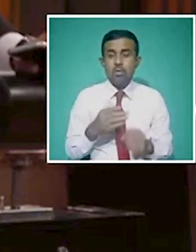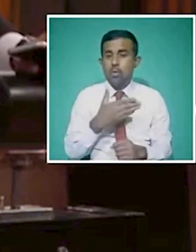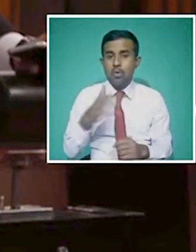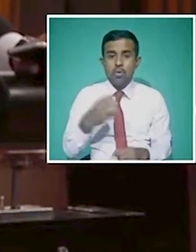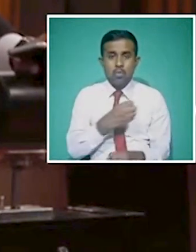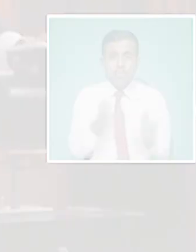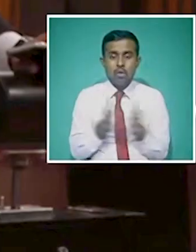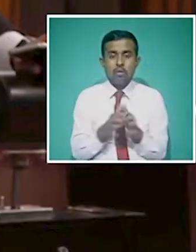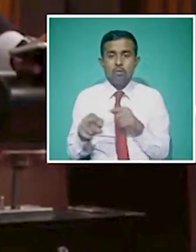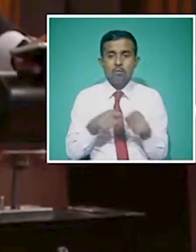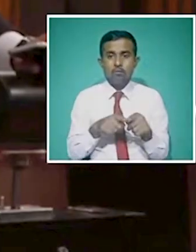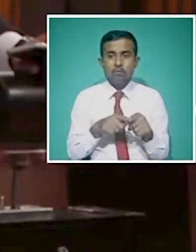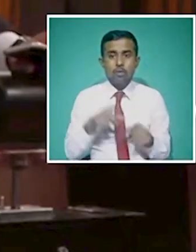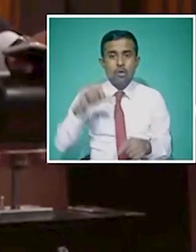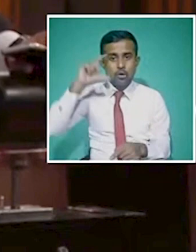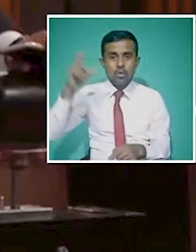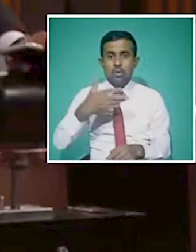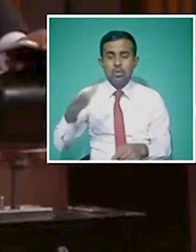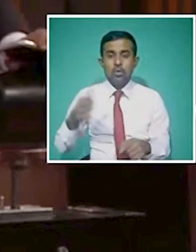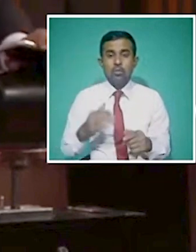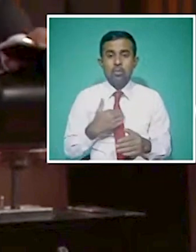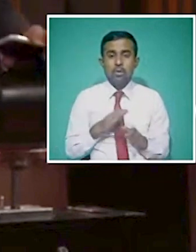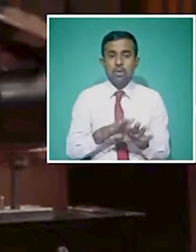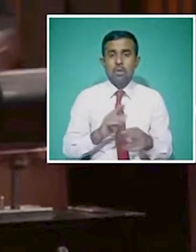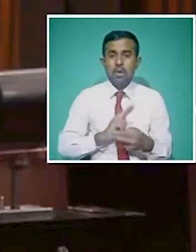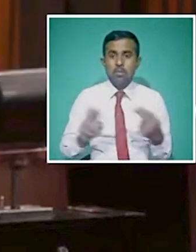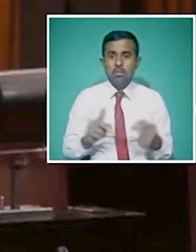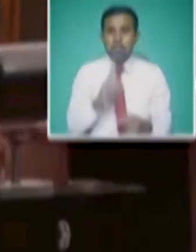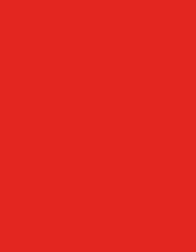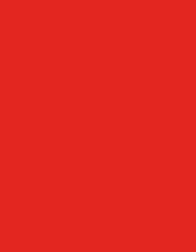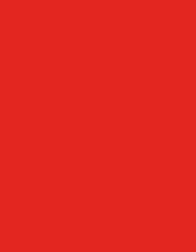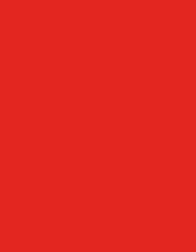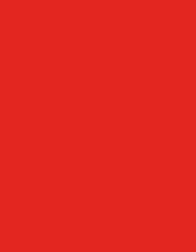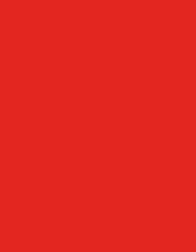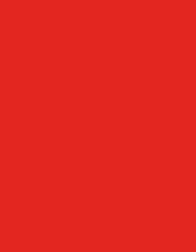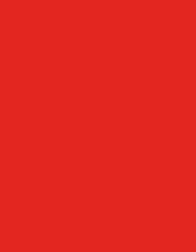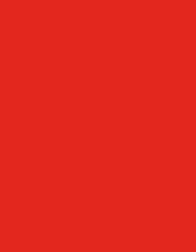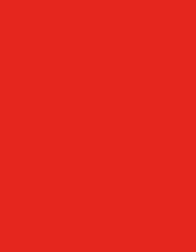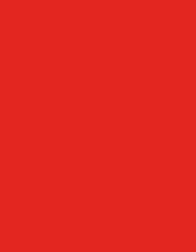gota kela api ekathuna wage China go home kela ekathuna tada api thallu ganne pa kela man kila mage kathawa asan kara bomi suti.